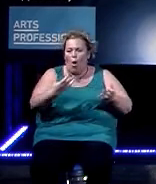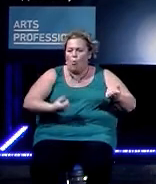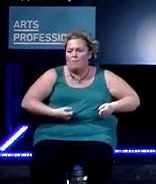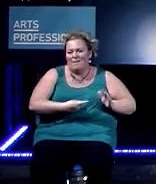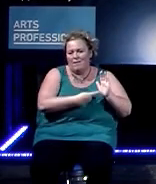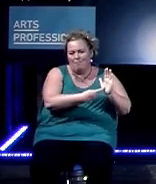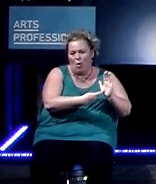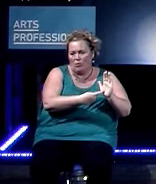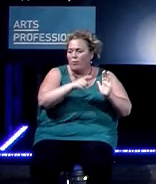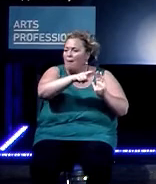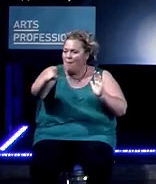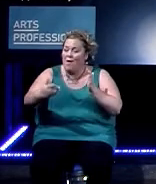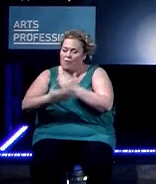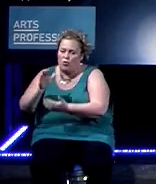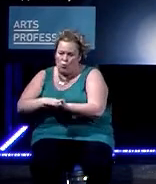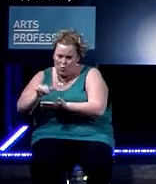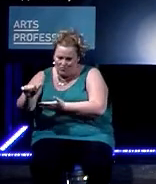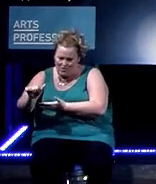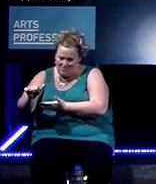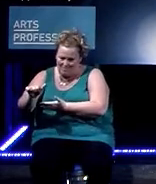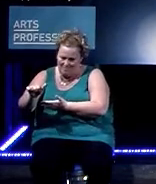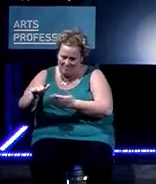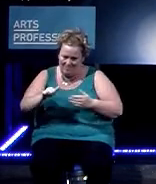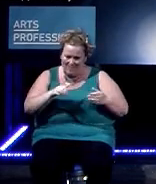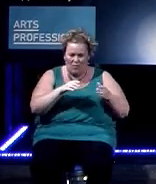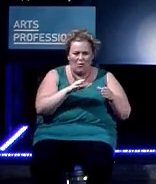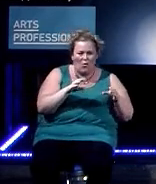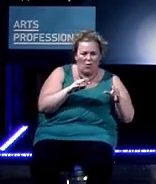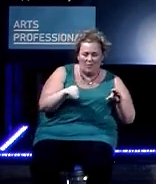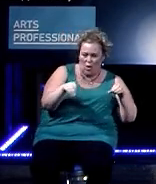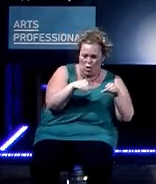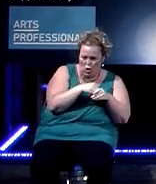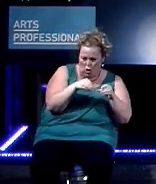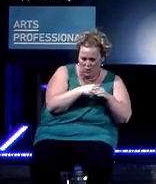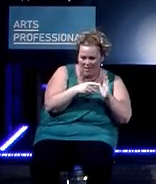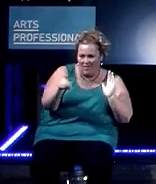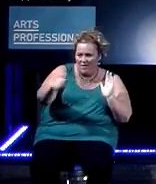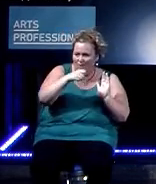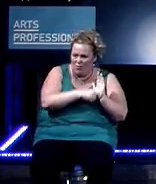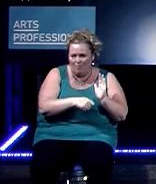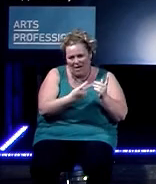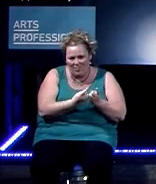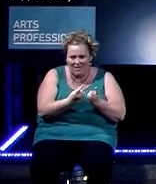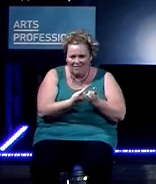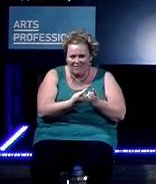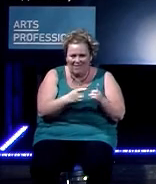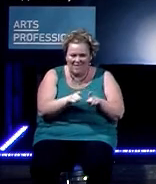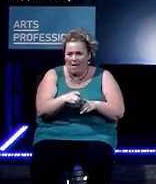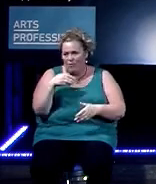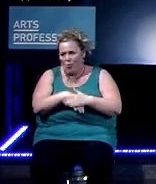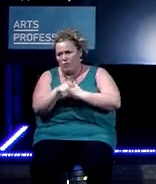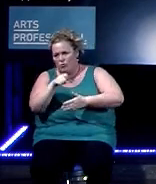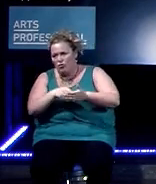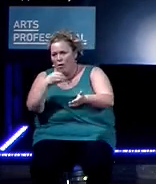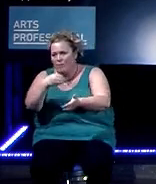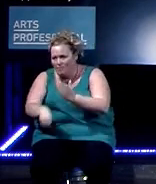new culture, or the old strategy to a new culture. So it's content in a store, which is how we've always done things in the real world, but it's not necessarily how